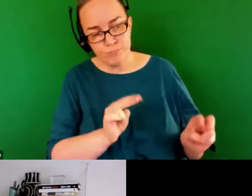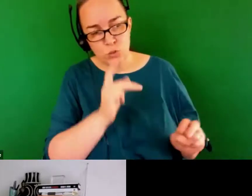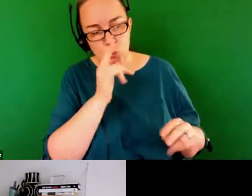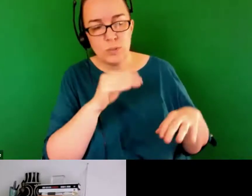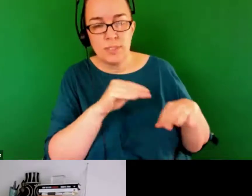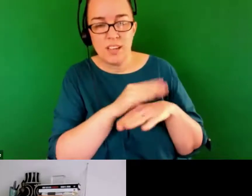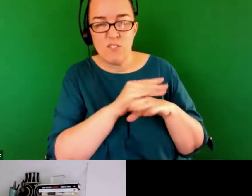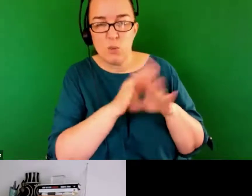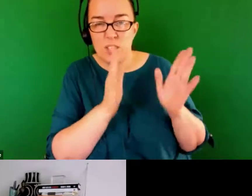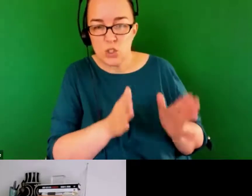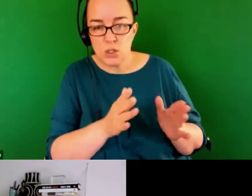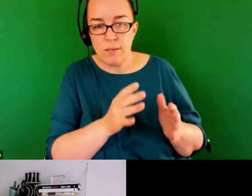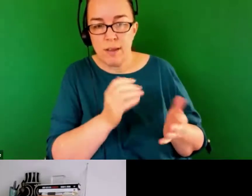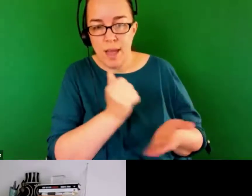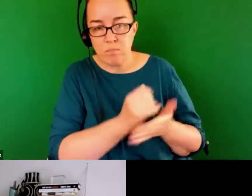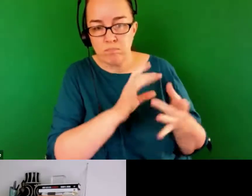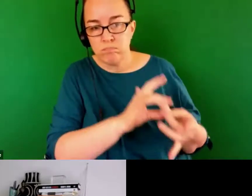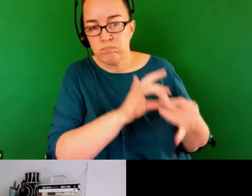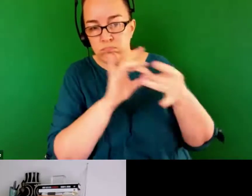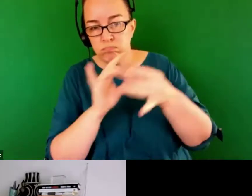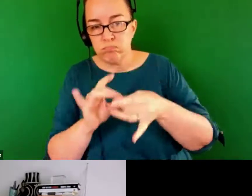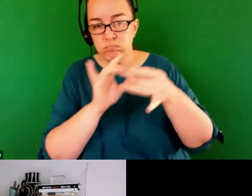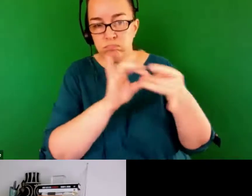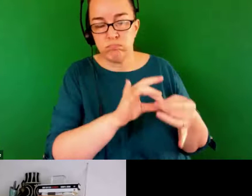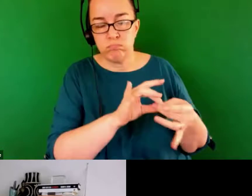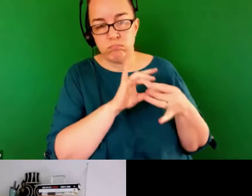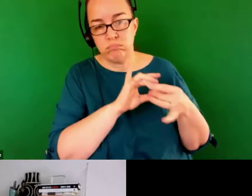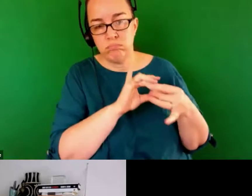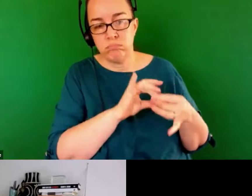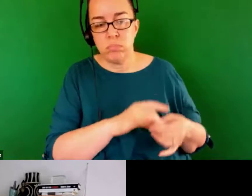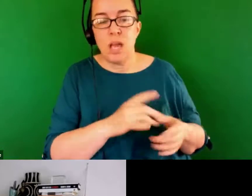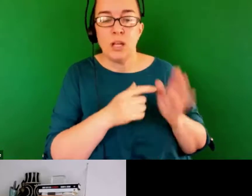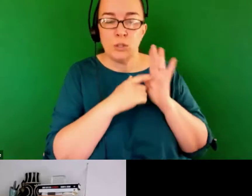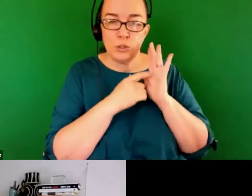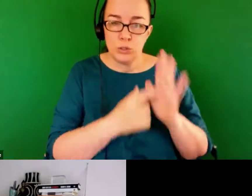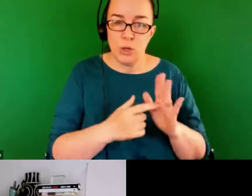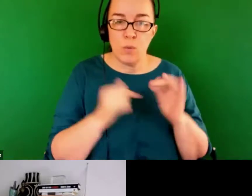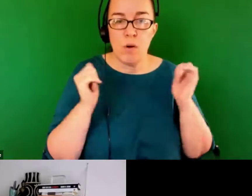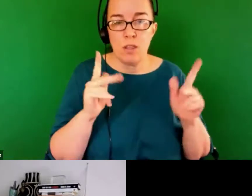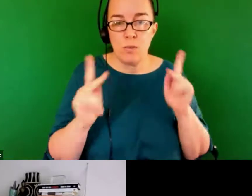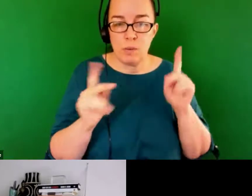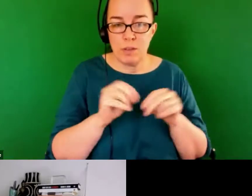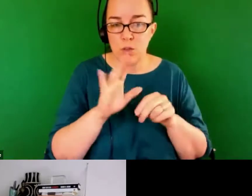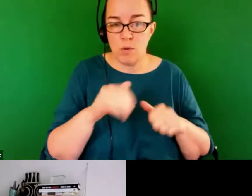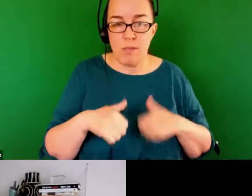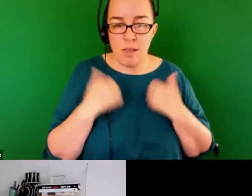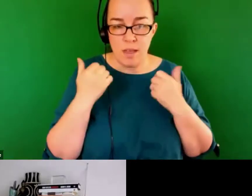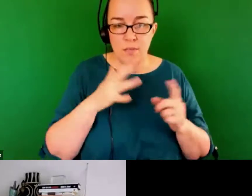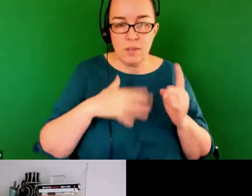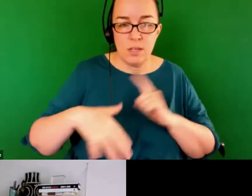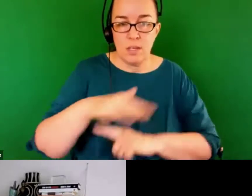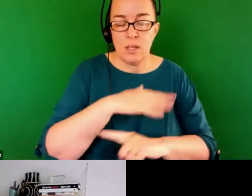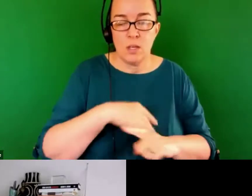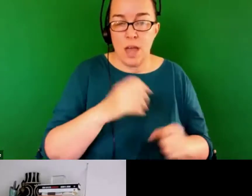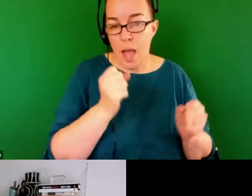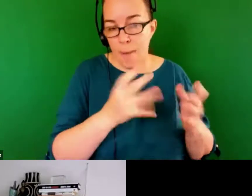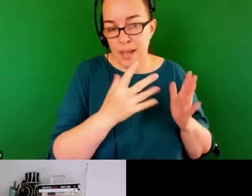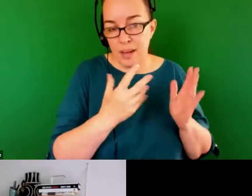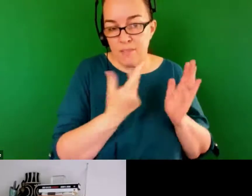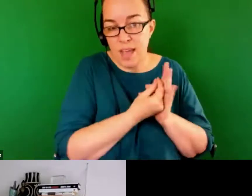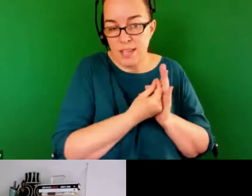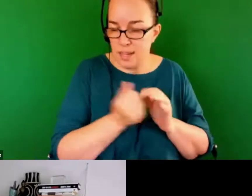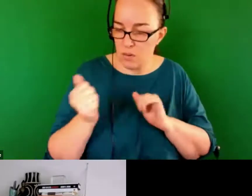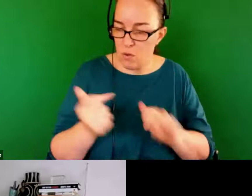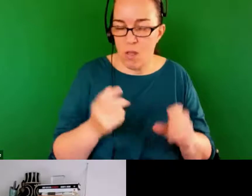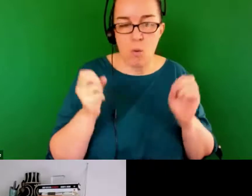that connection, bridge that connection. And also to show, of all the people in your life, look at how many were vaccinated and we're all okay.